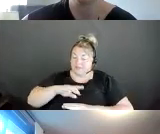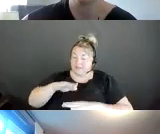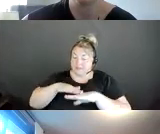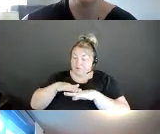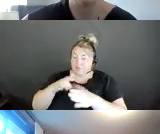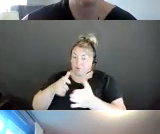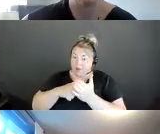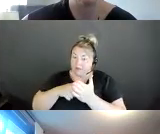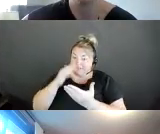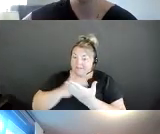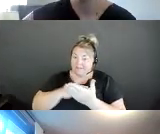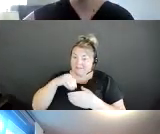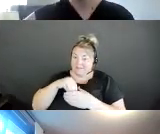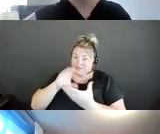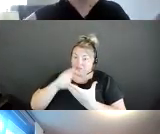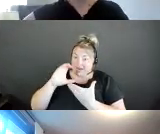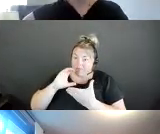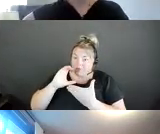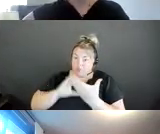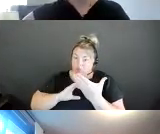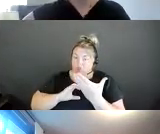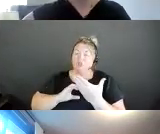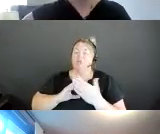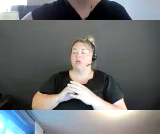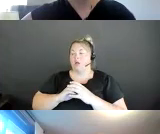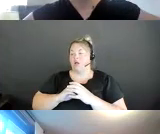requirements that are listed in the chapter and